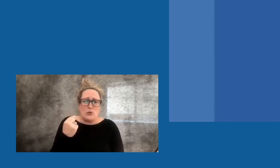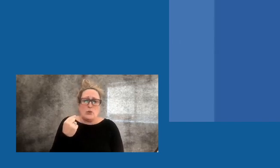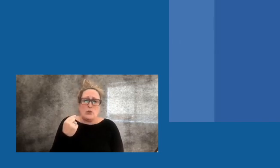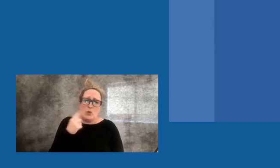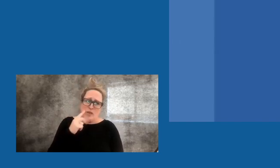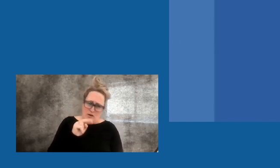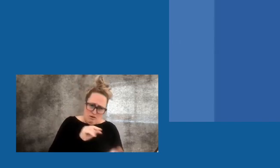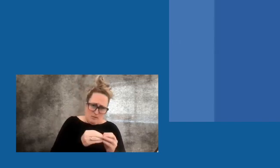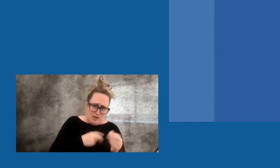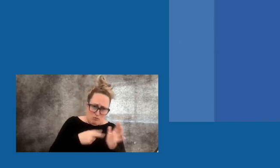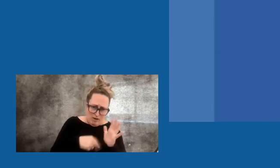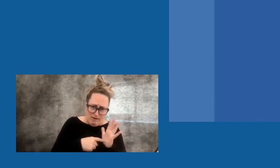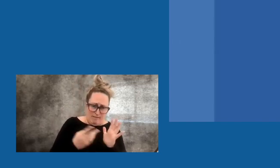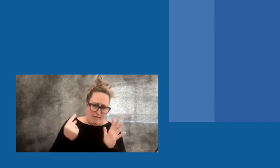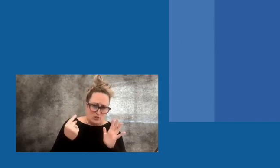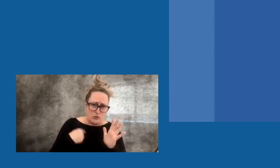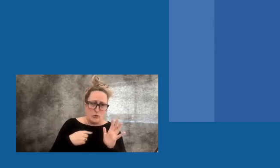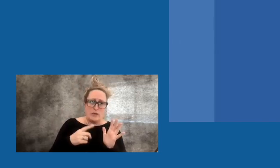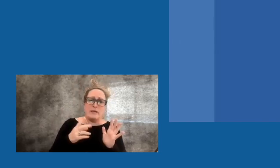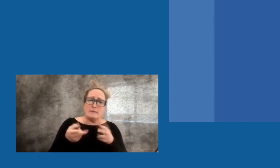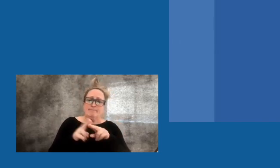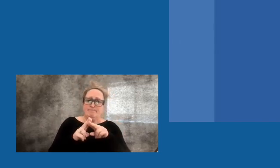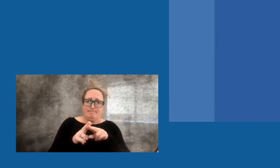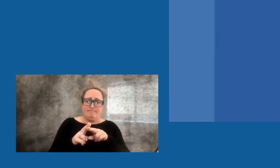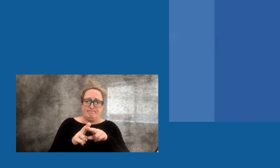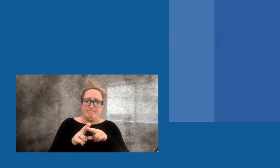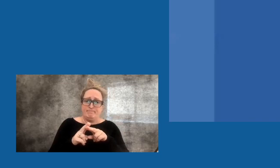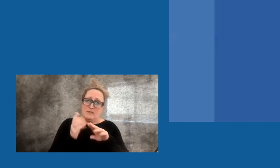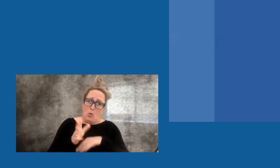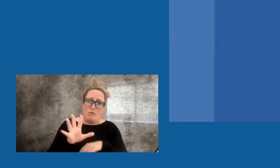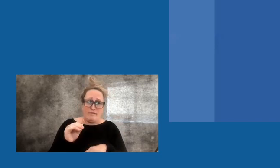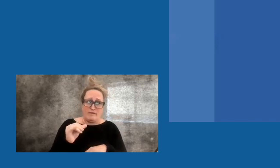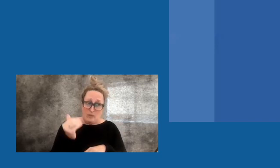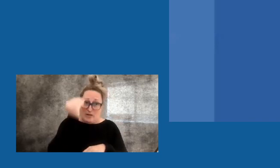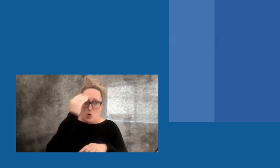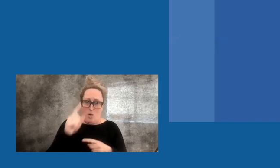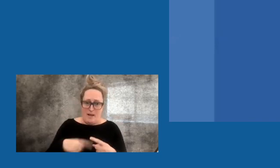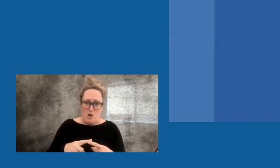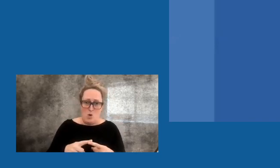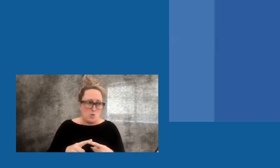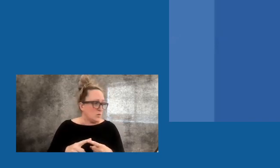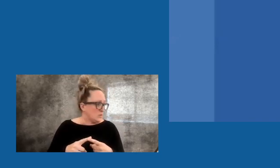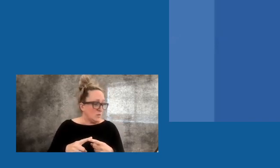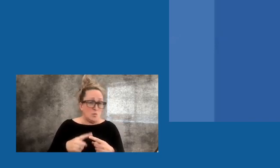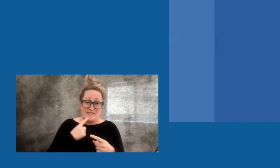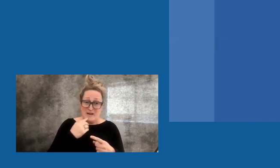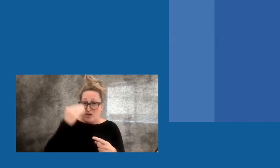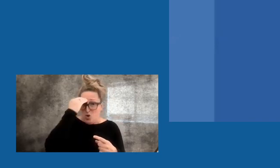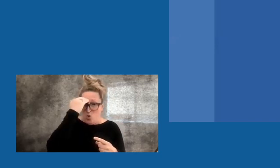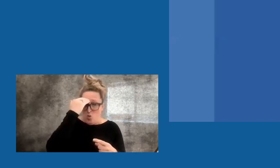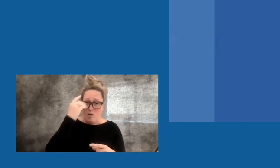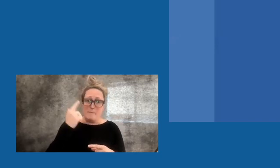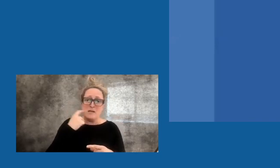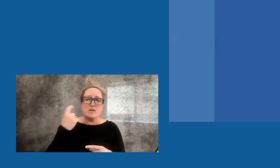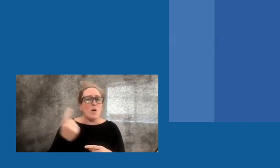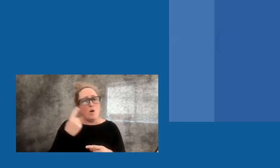I read off. It is definitely over 50 that we know about. We say that we know about because there will